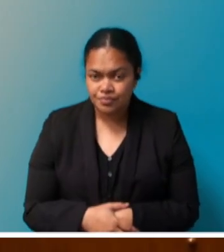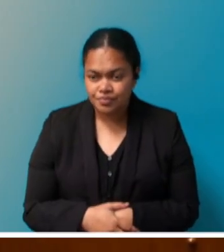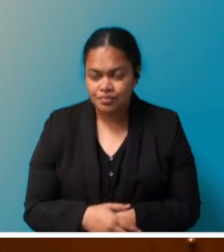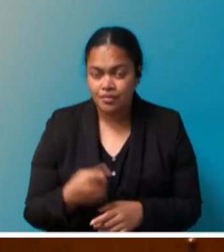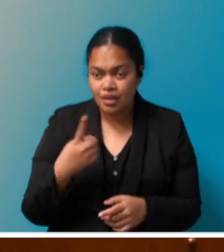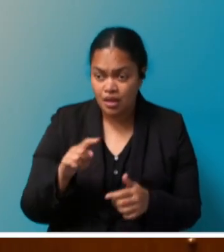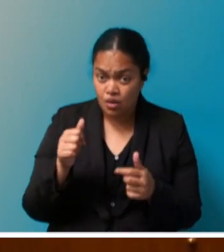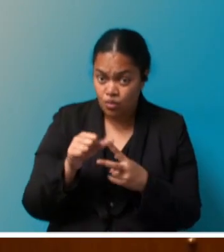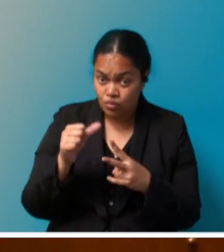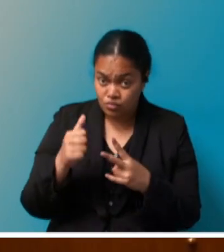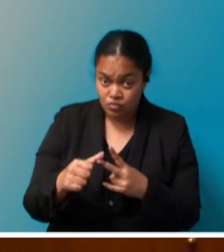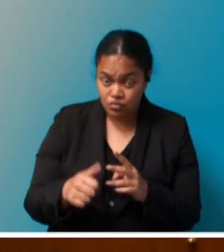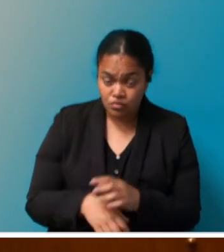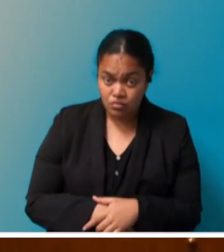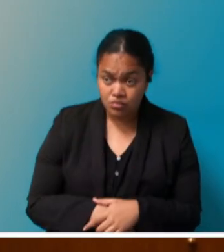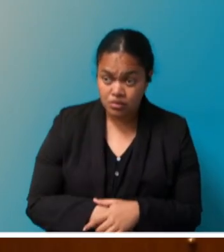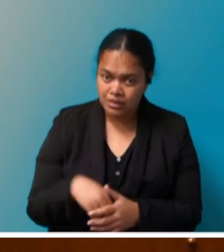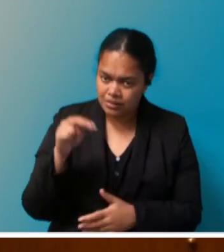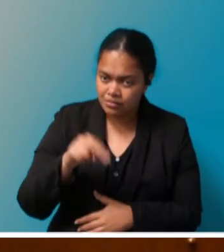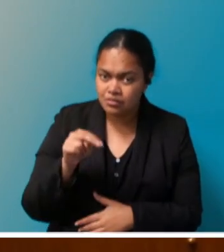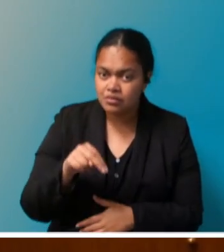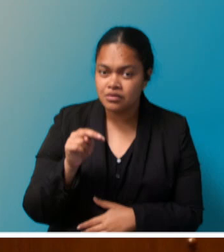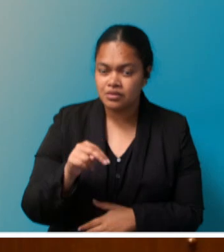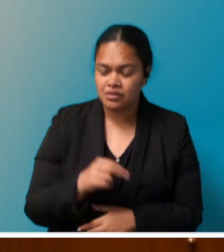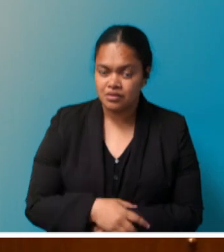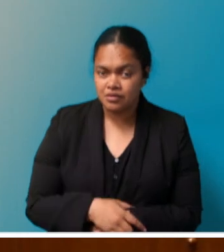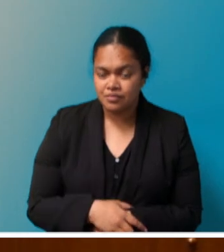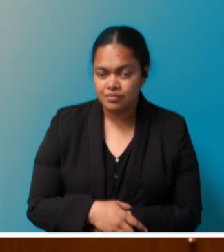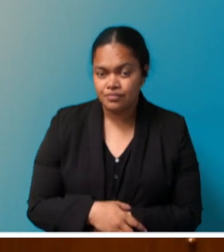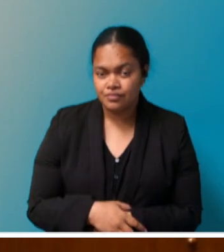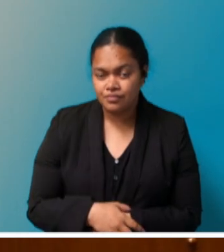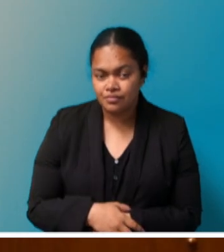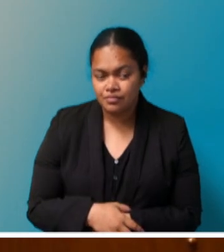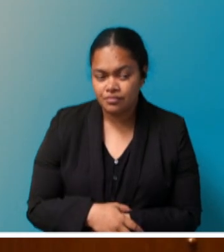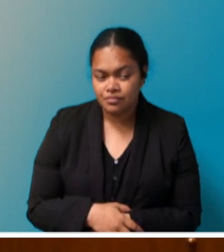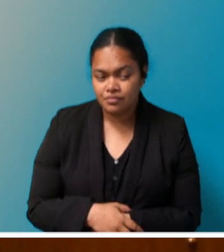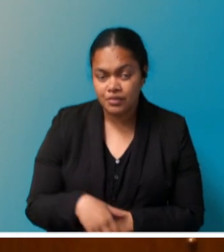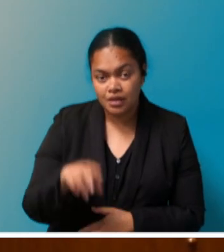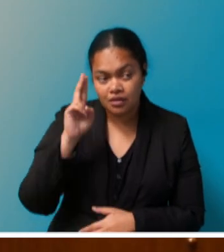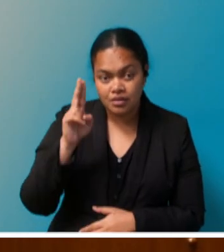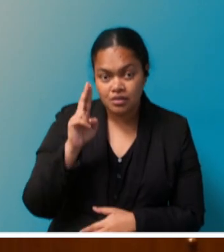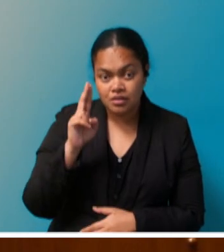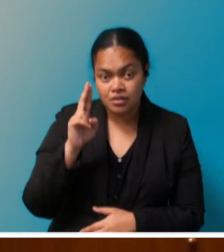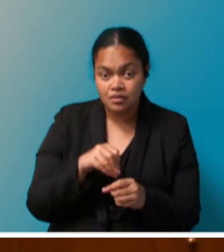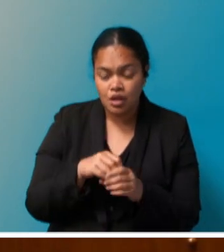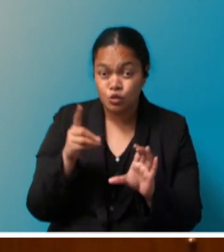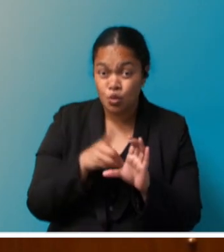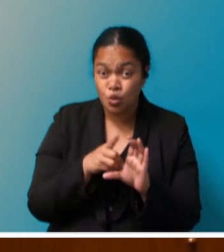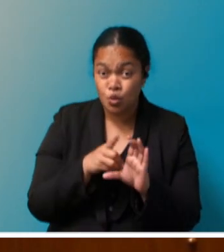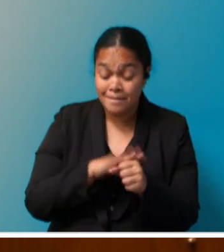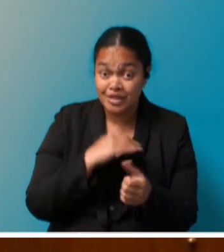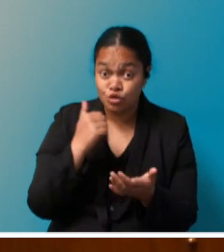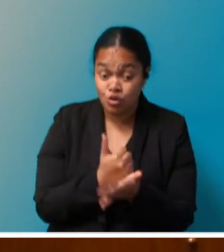as required and timely. The necessary reform of this document ensures that the